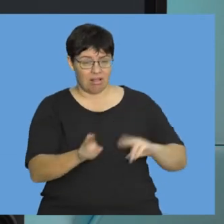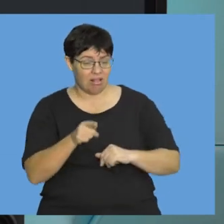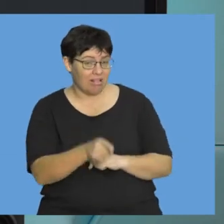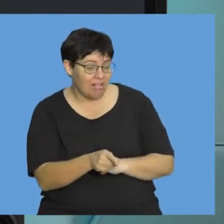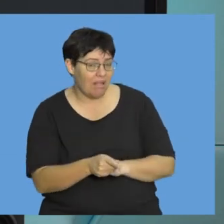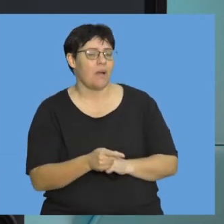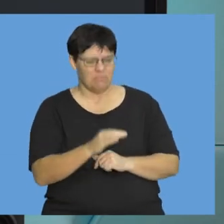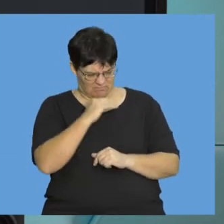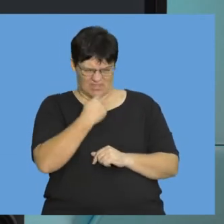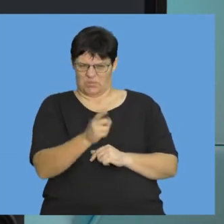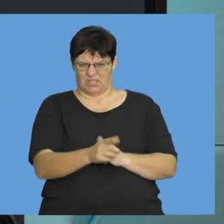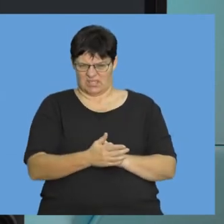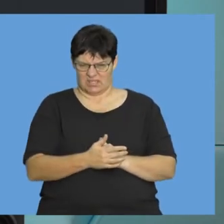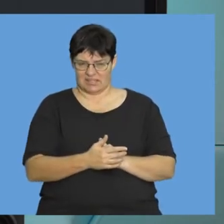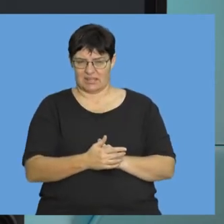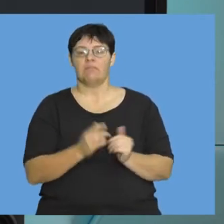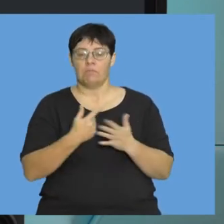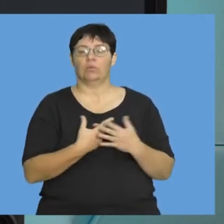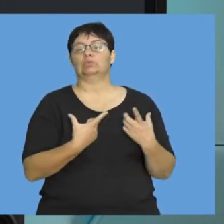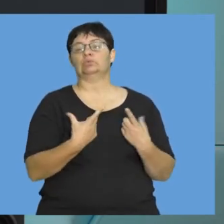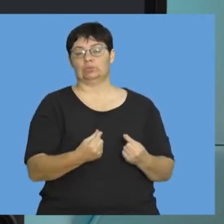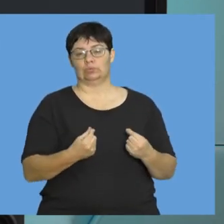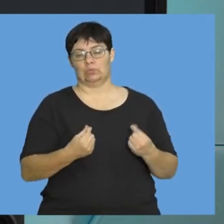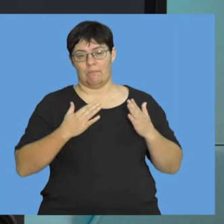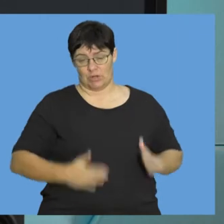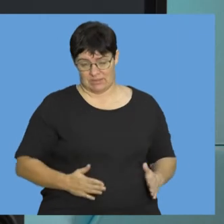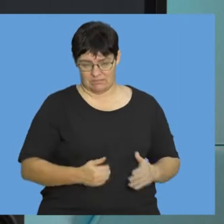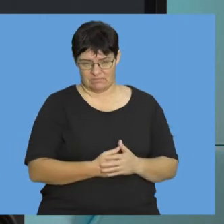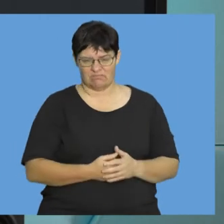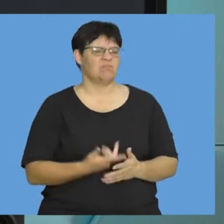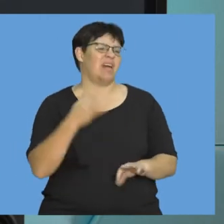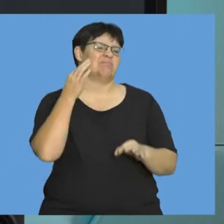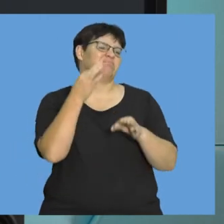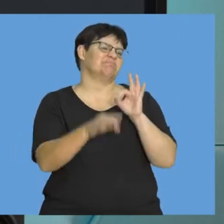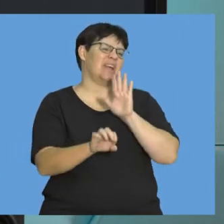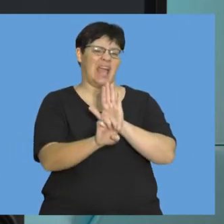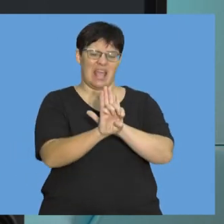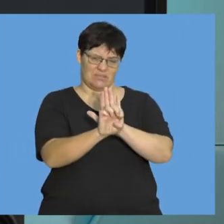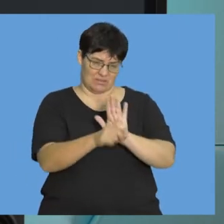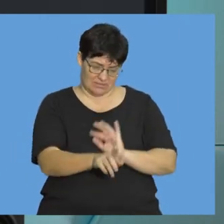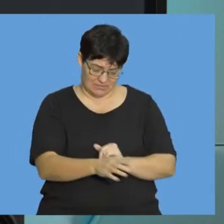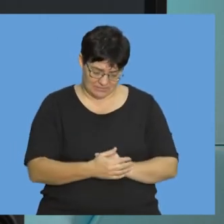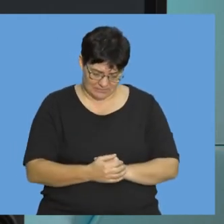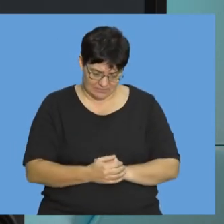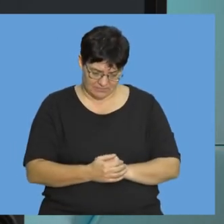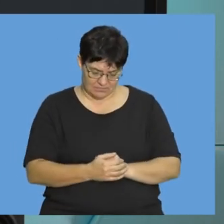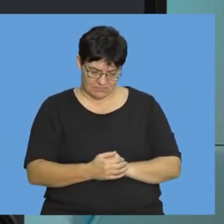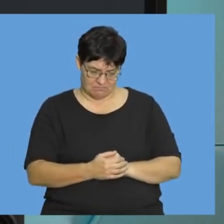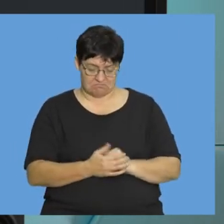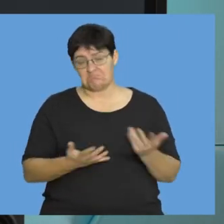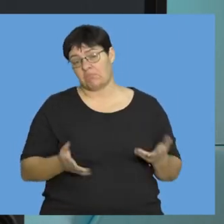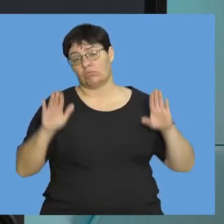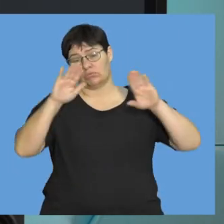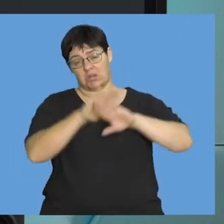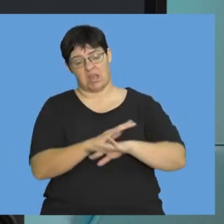reaction, what are we talking about? Things getting done in your body. Let me give you a simple example. So